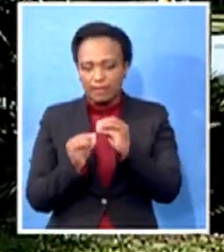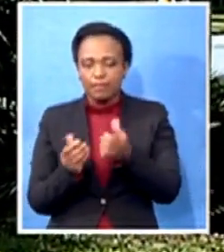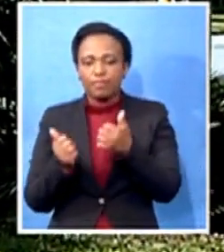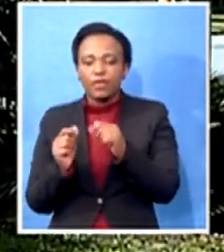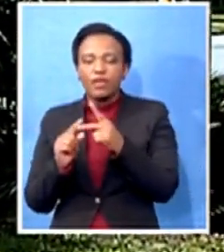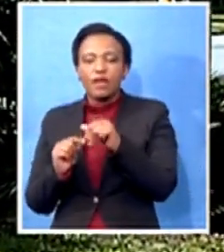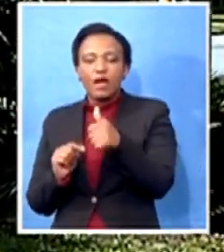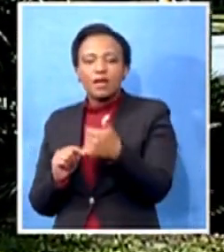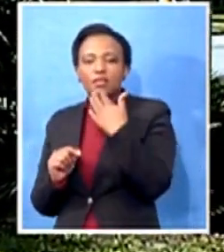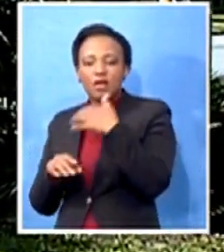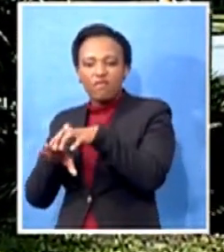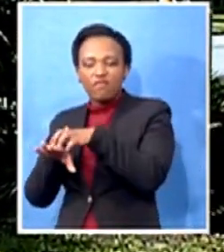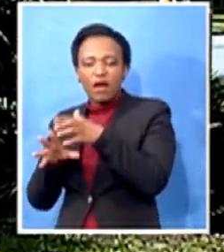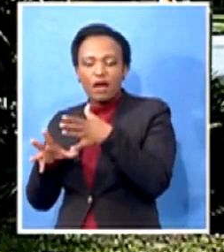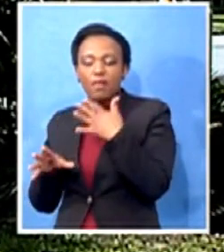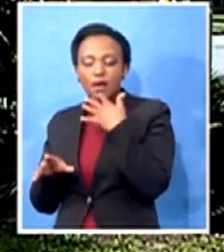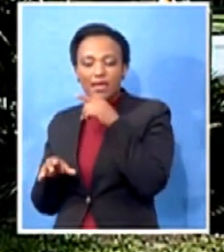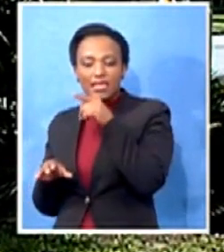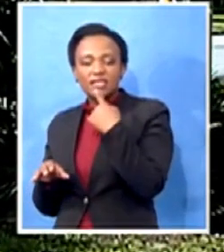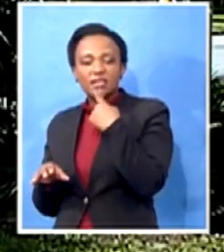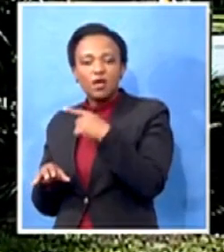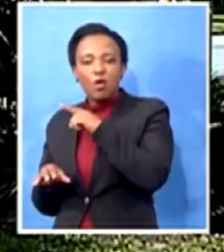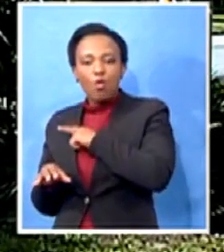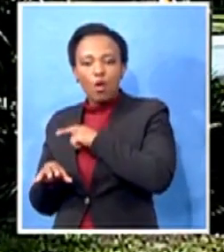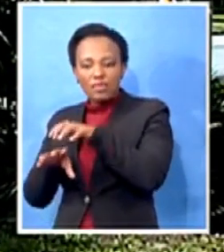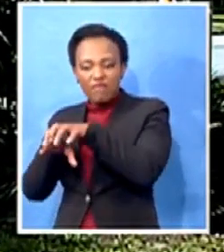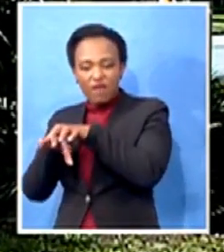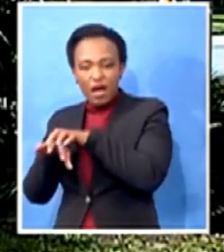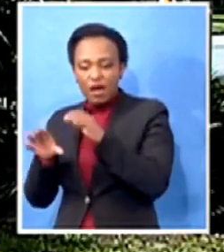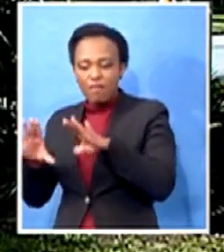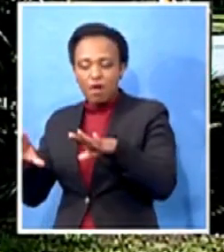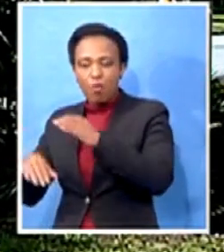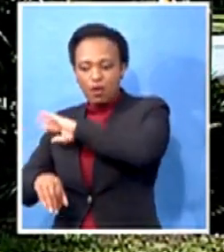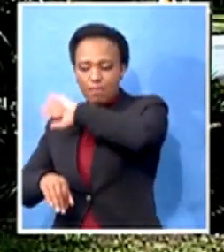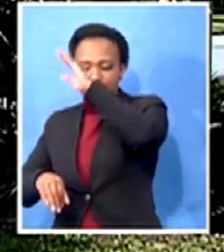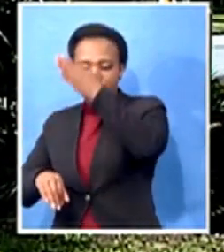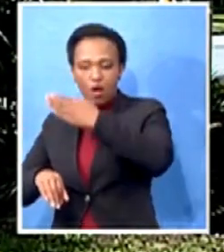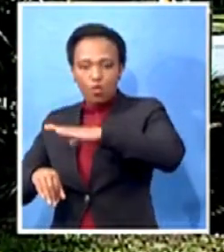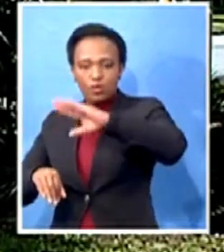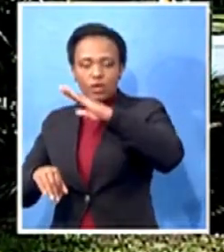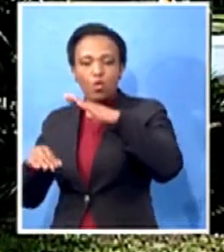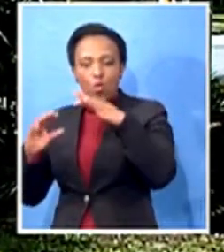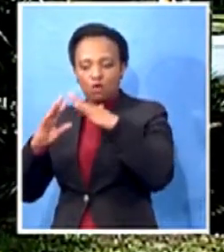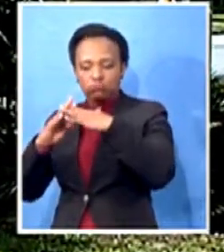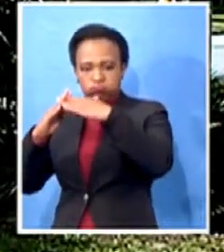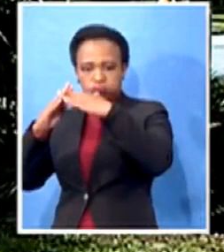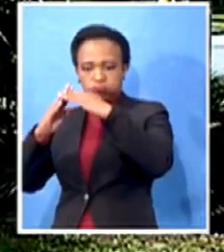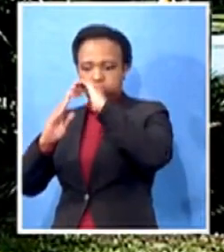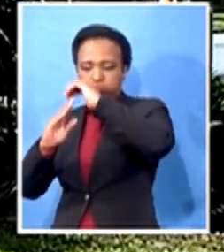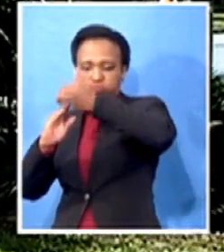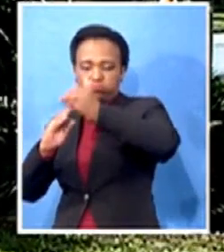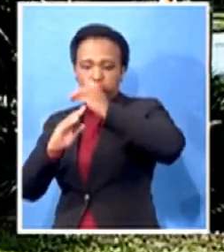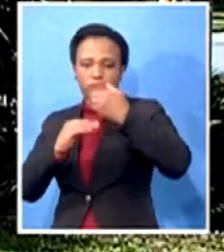saying that because his farm is shielded with mountains, his nets are safe. And he was saying, if anything, we need the rain gods to send as much rain as